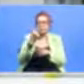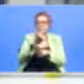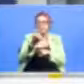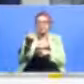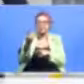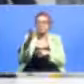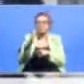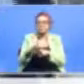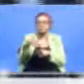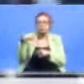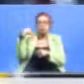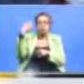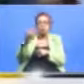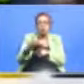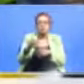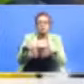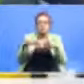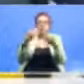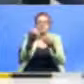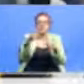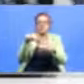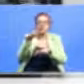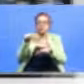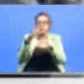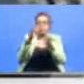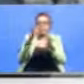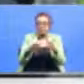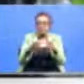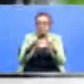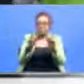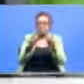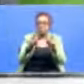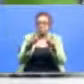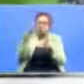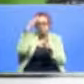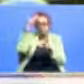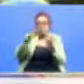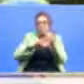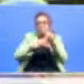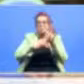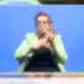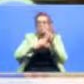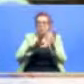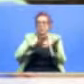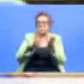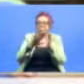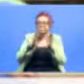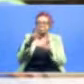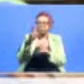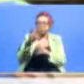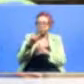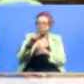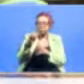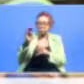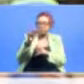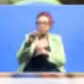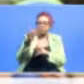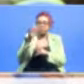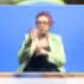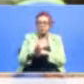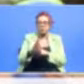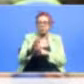gets the national team jersey, they need to know that he's representing around 24 million Kenyans who are there, and play your